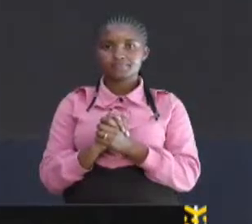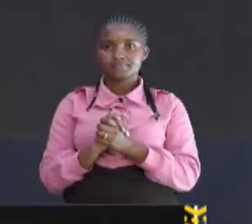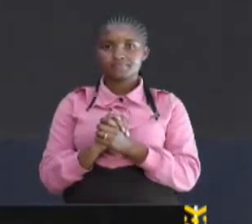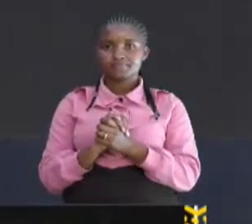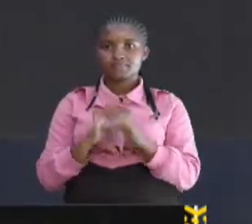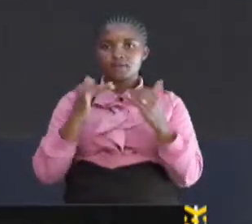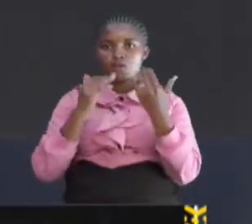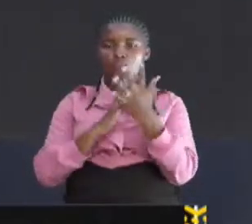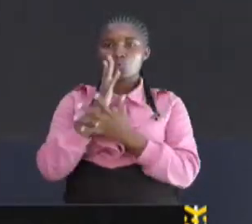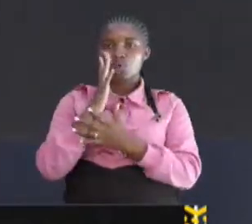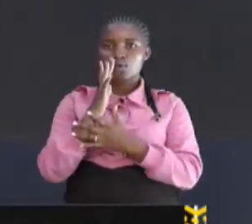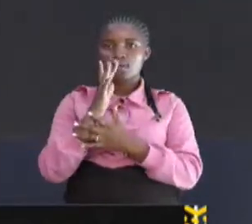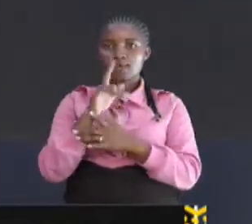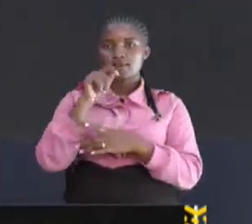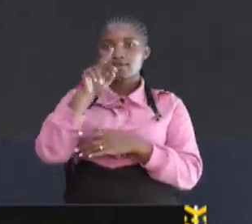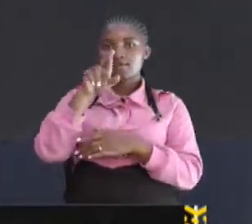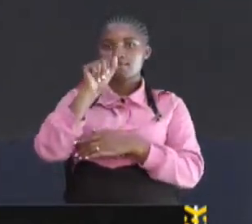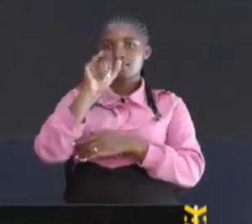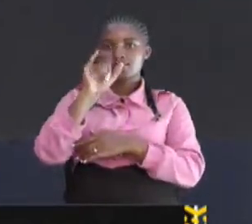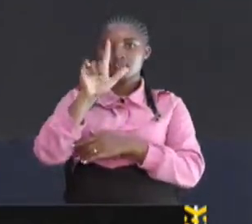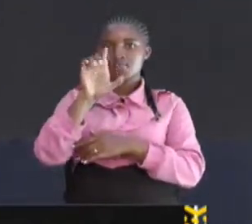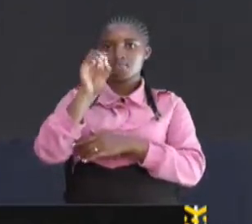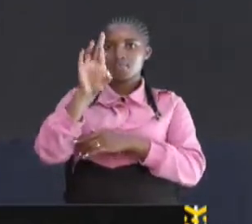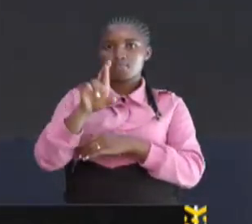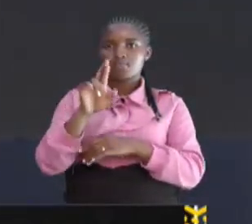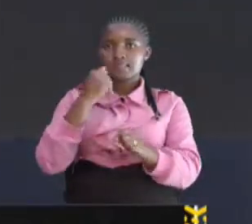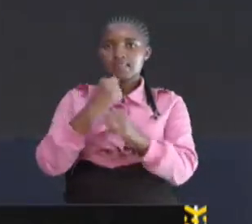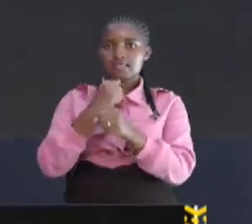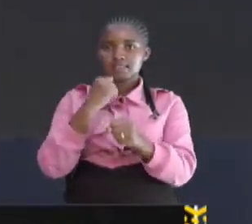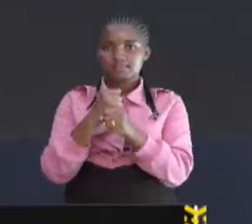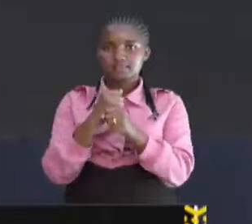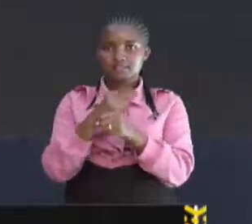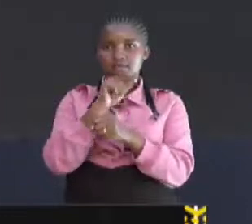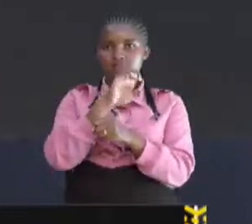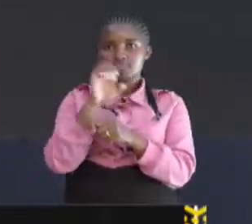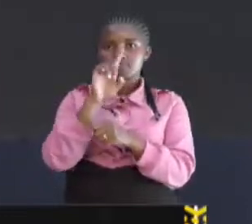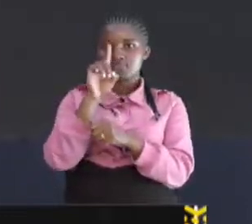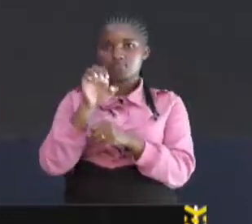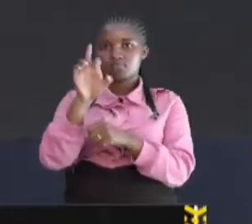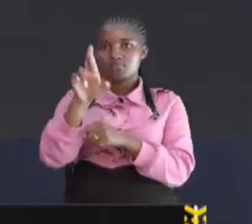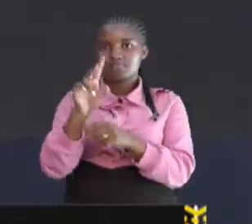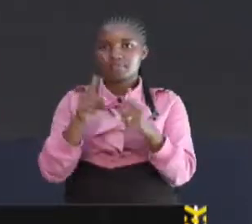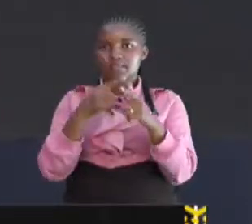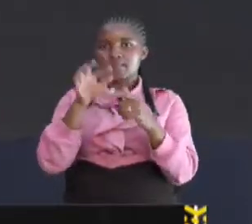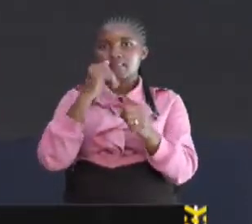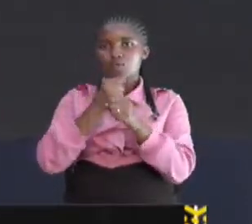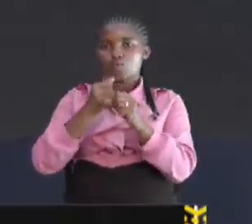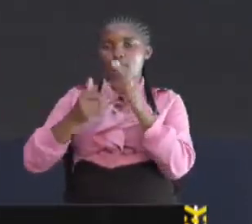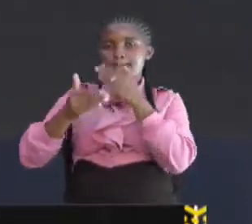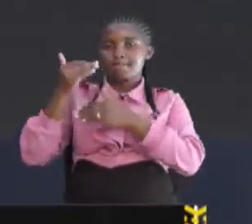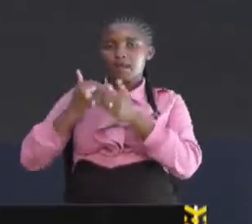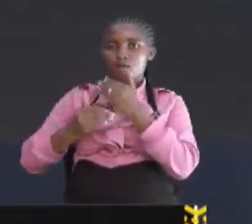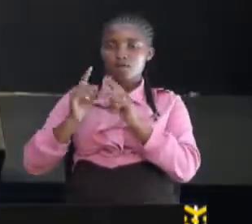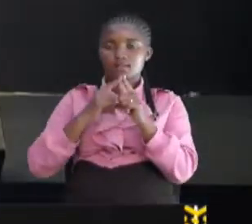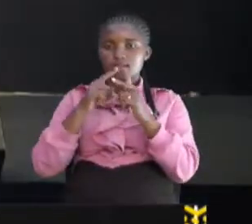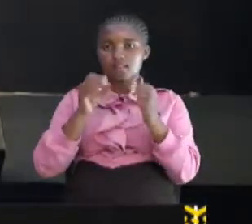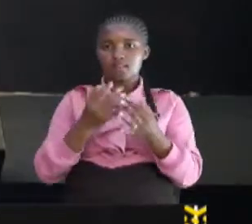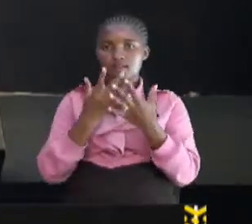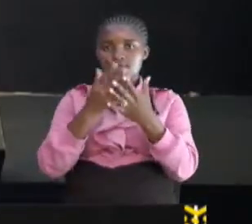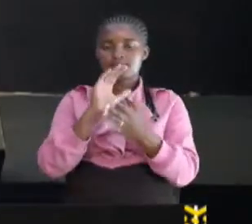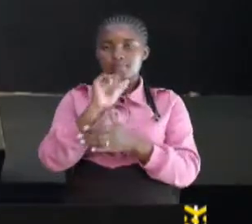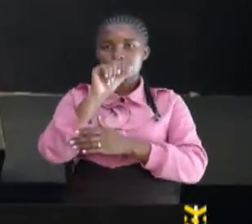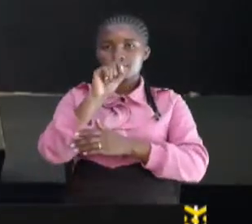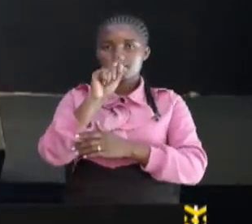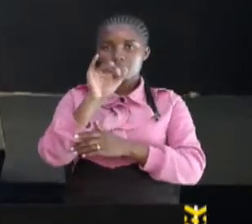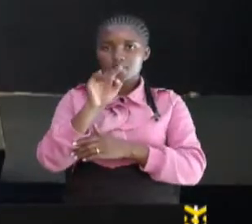out the trailer, they did the teasers, and then they walked backward, and then they released casting videos, and then